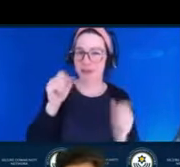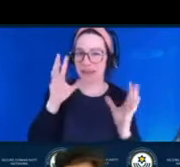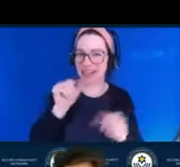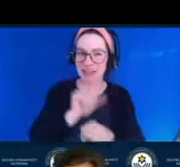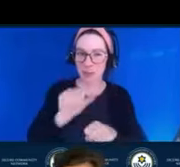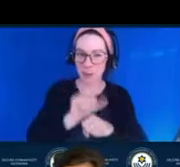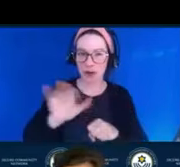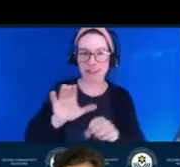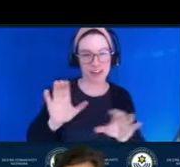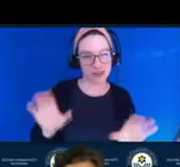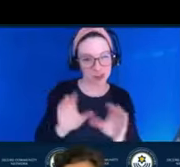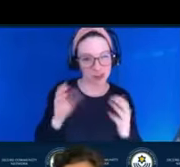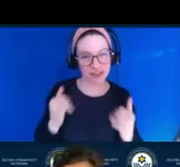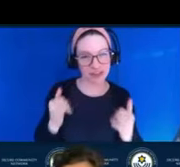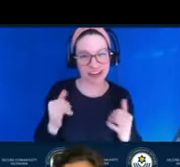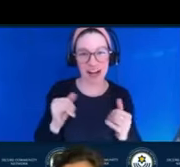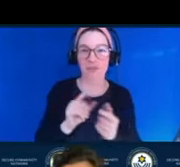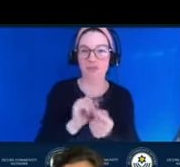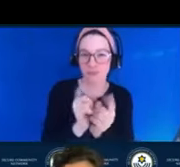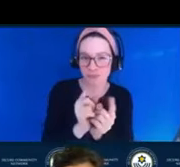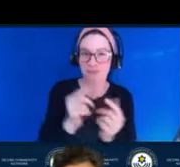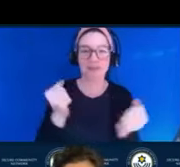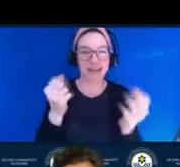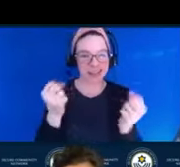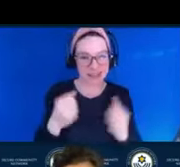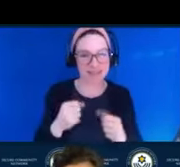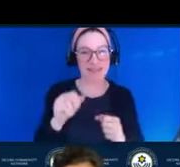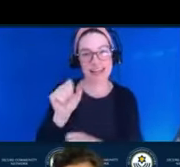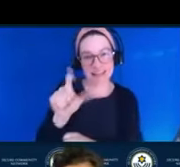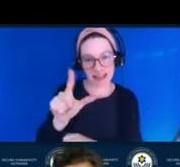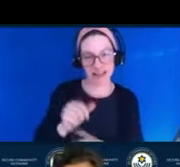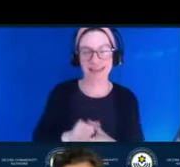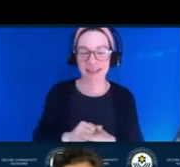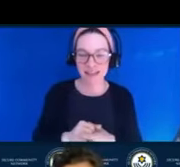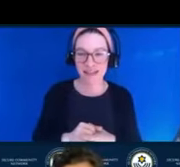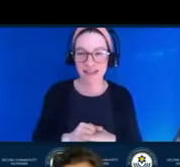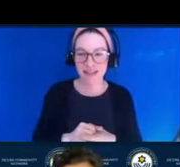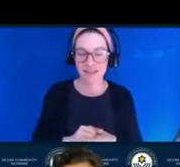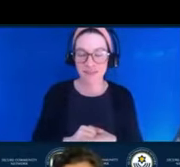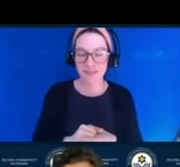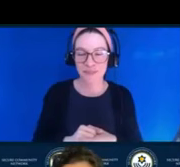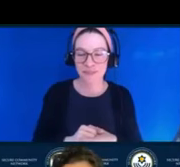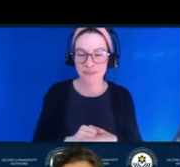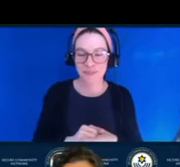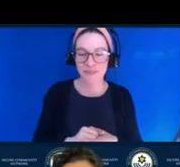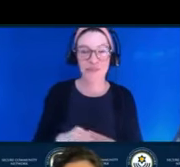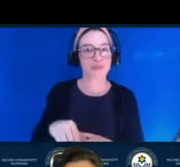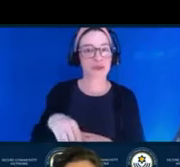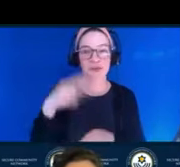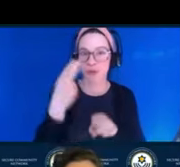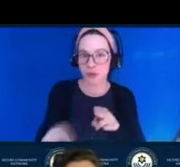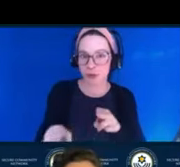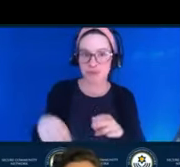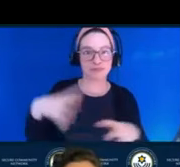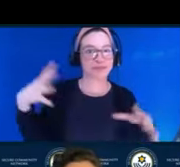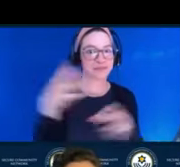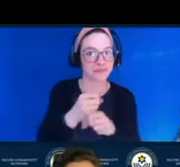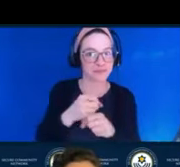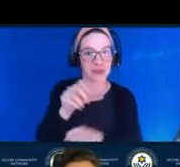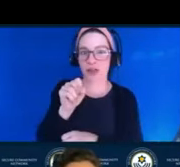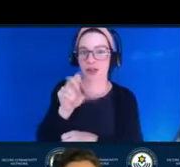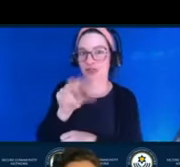work that they are doing around translating in ASL. So the 30-second brief on me, Govneet Singh,